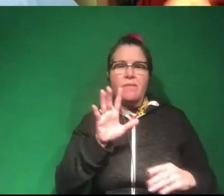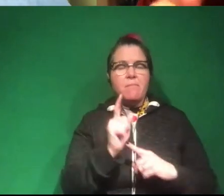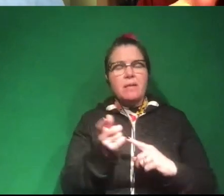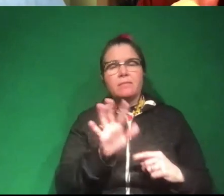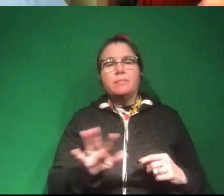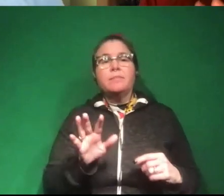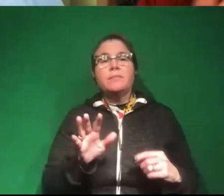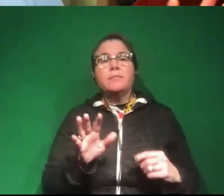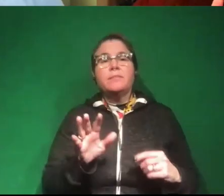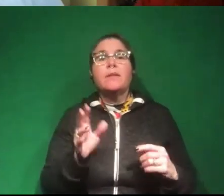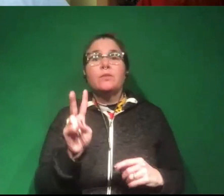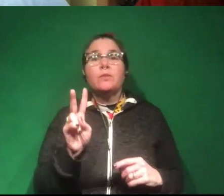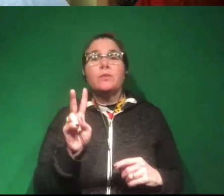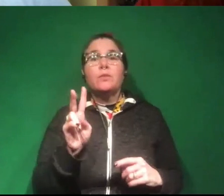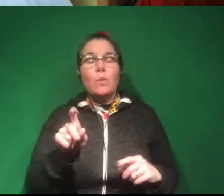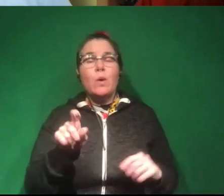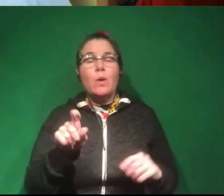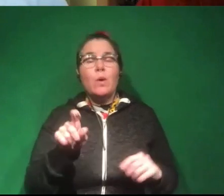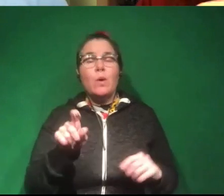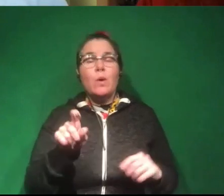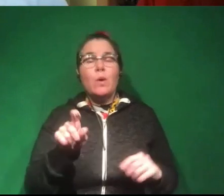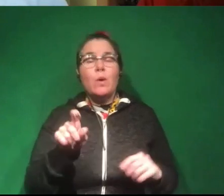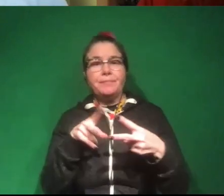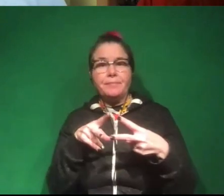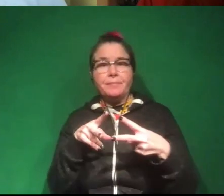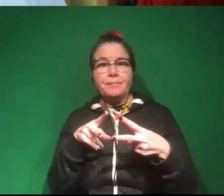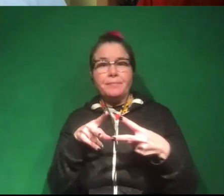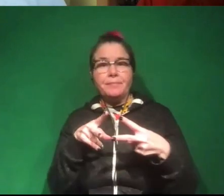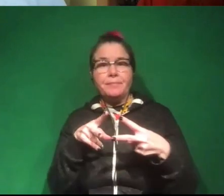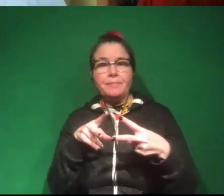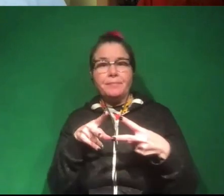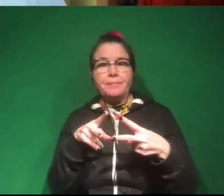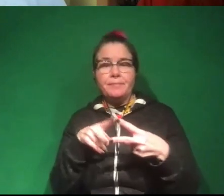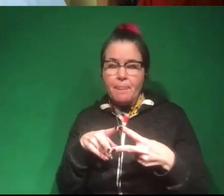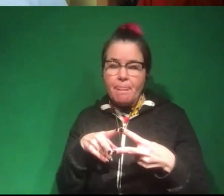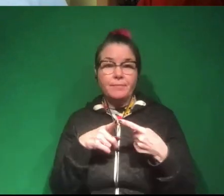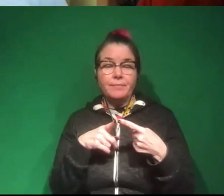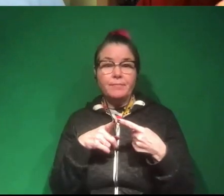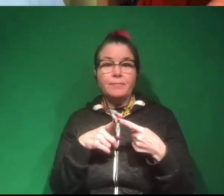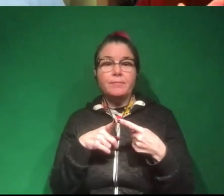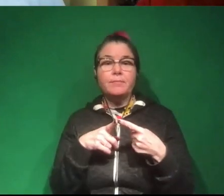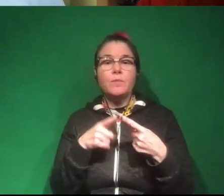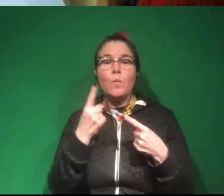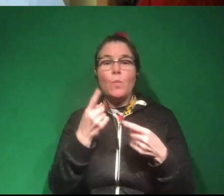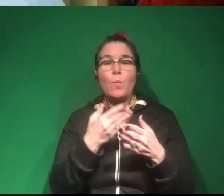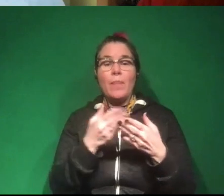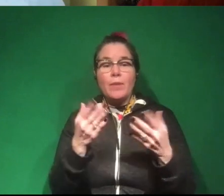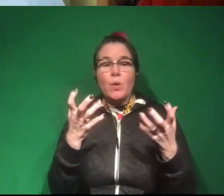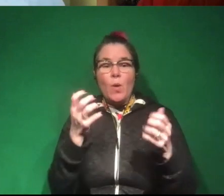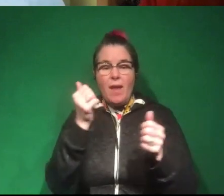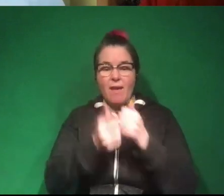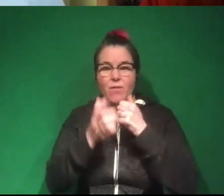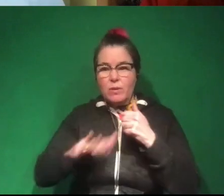minutes, and we have two questions that we ask everybody in these sessions. The first is, what is one thing you wish that everybody knew about